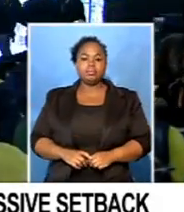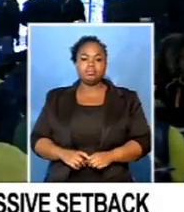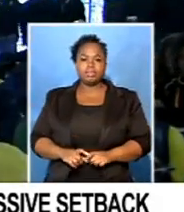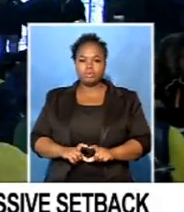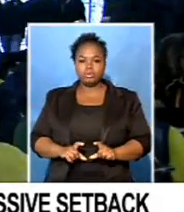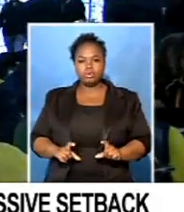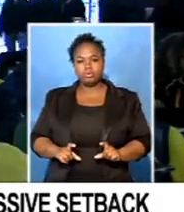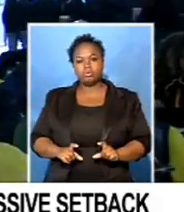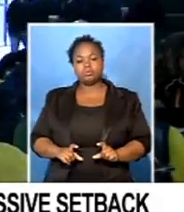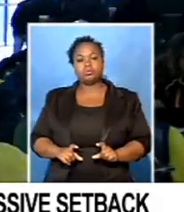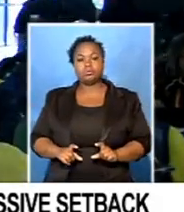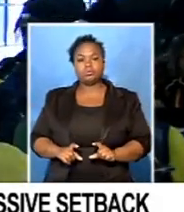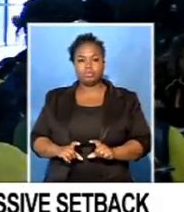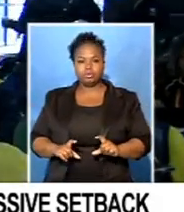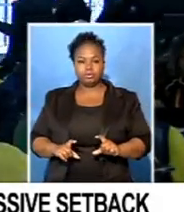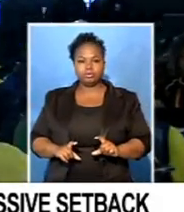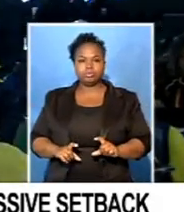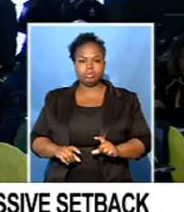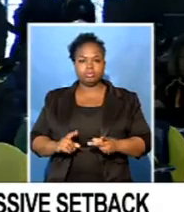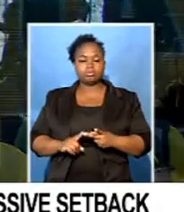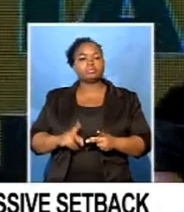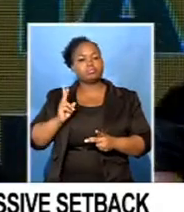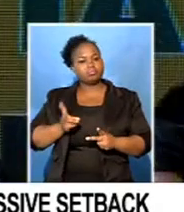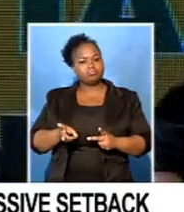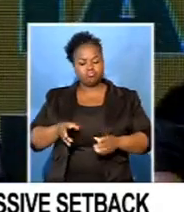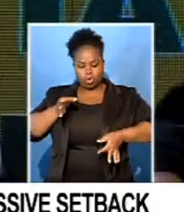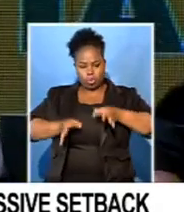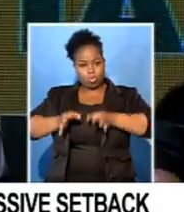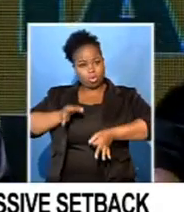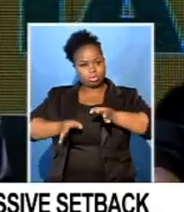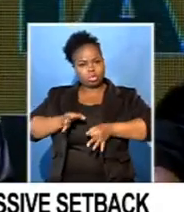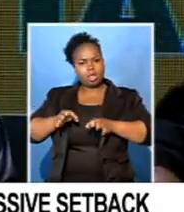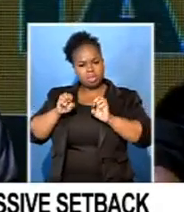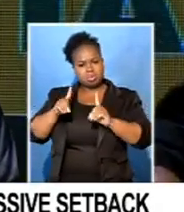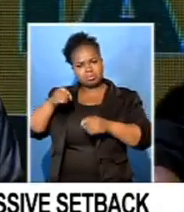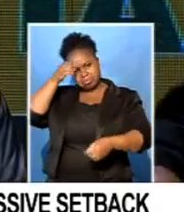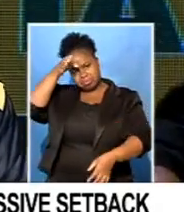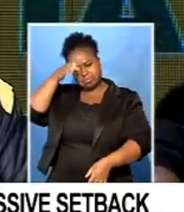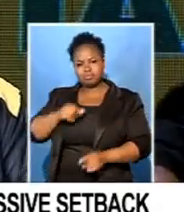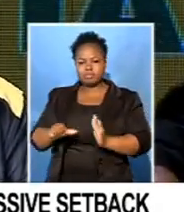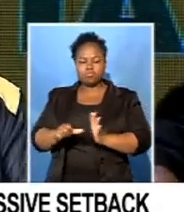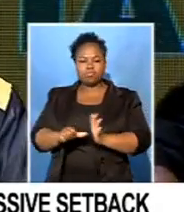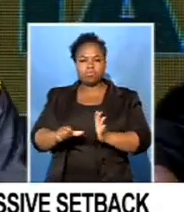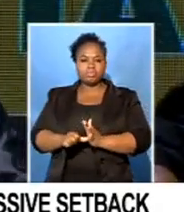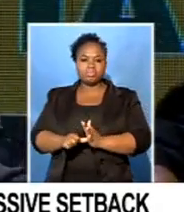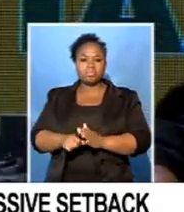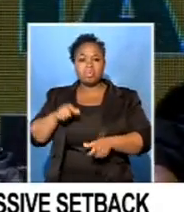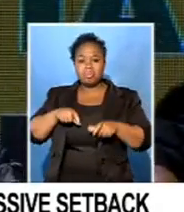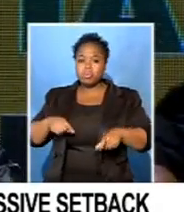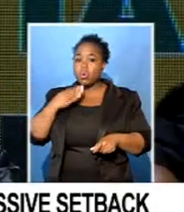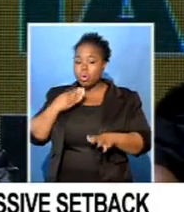Political education also remains paramount for both new and existing